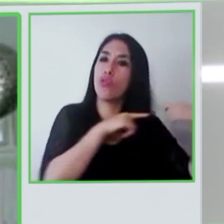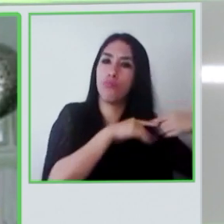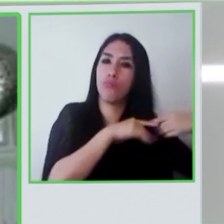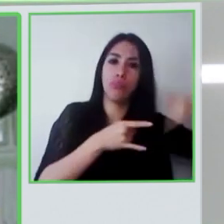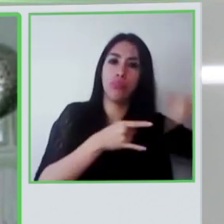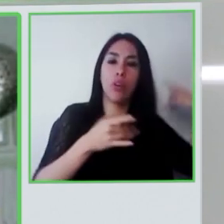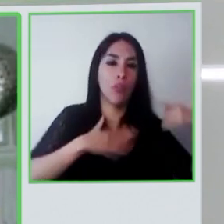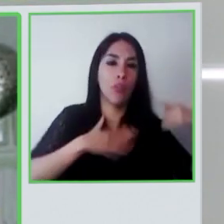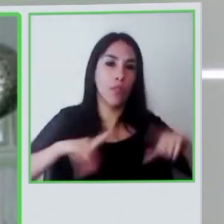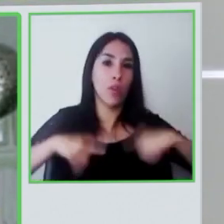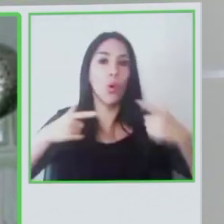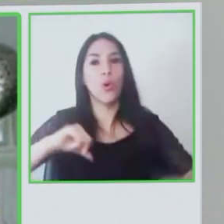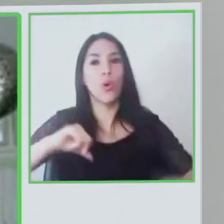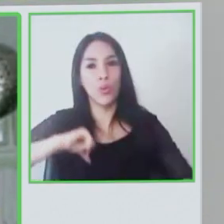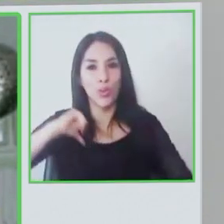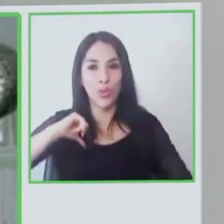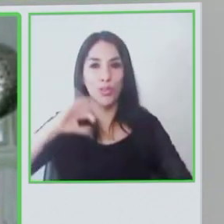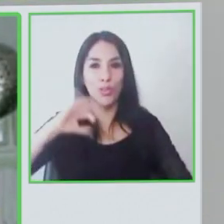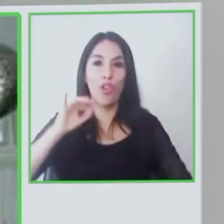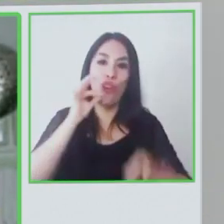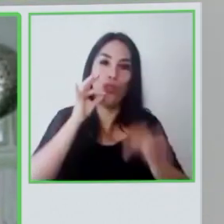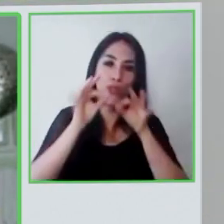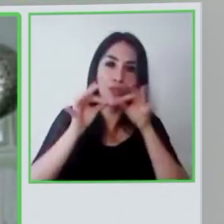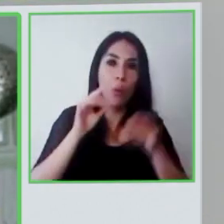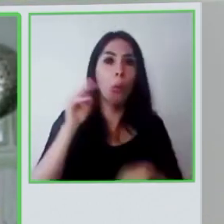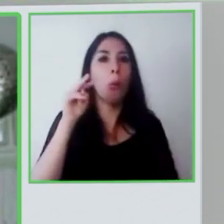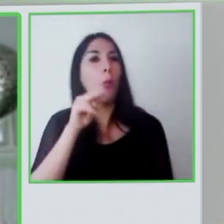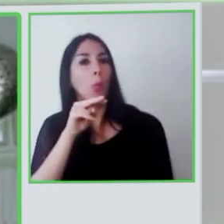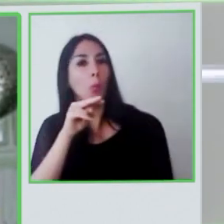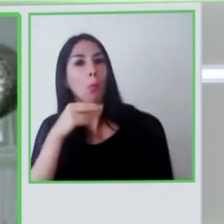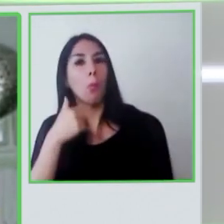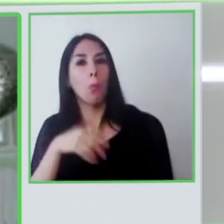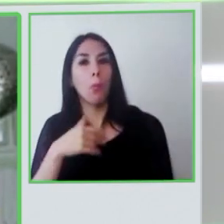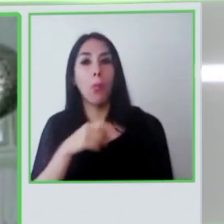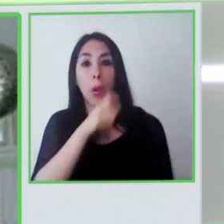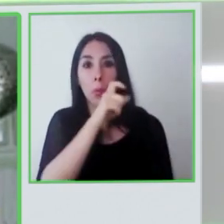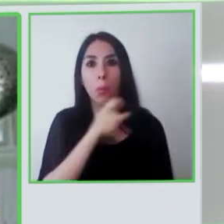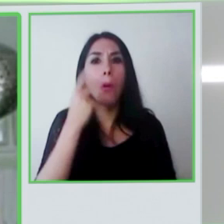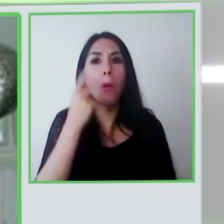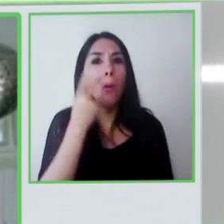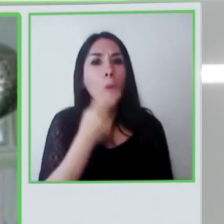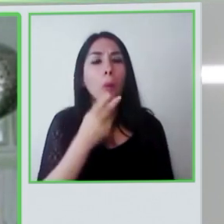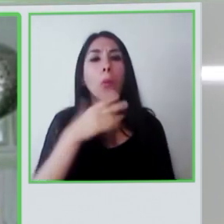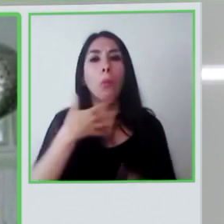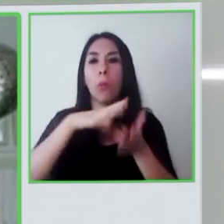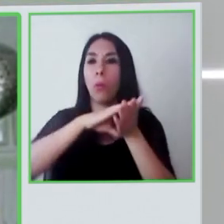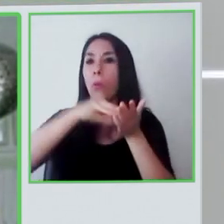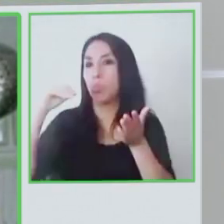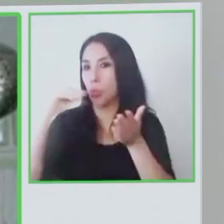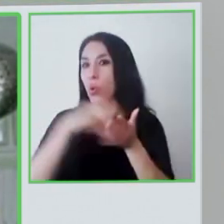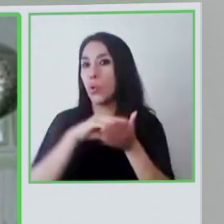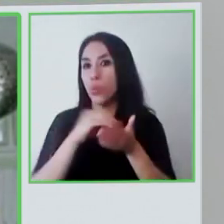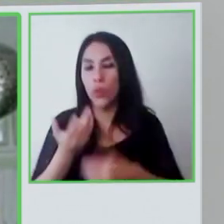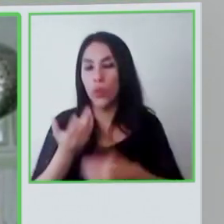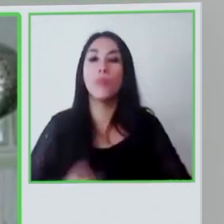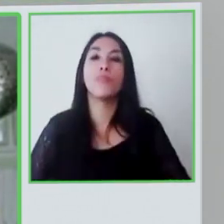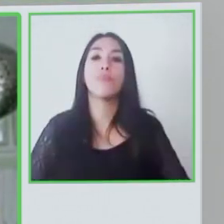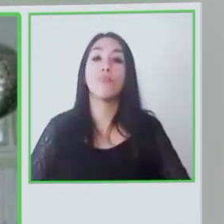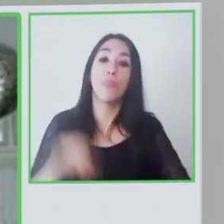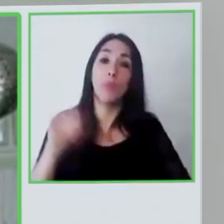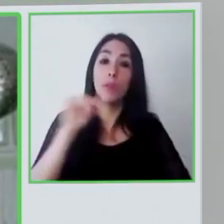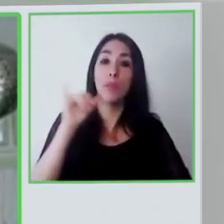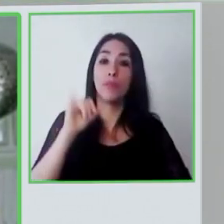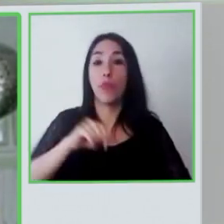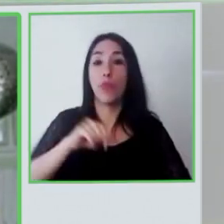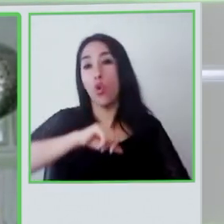proud on what they do. They talk about their skills and they talk about the gifts. And